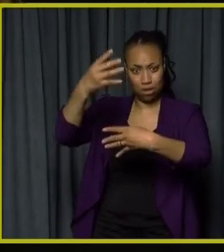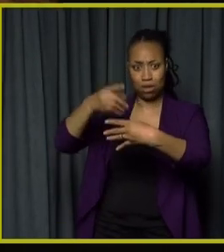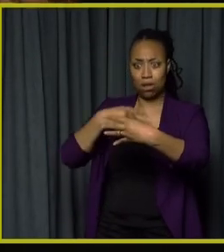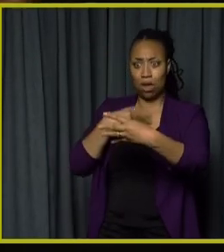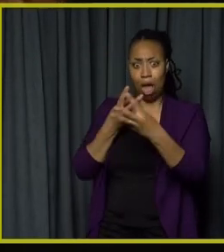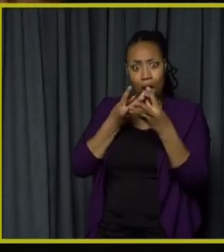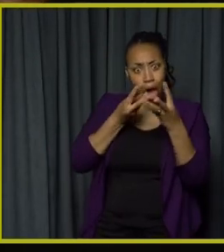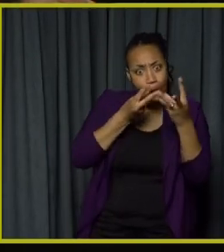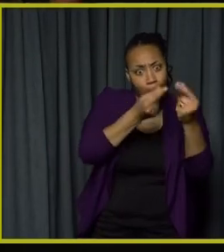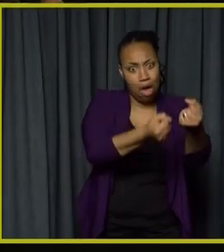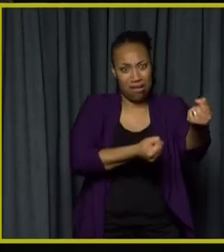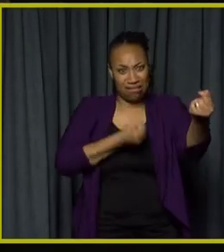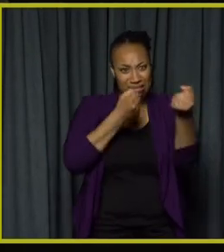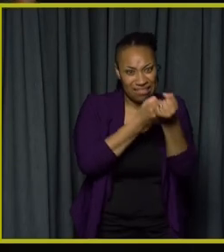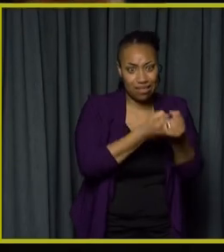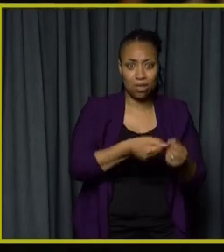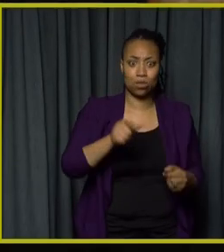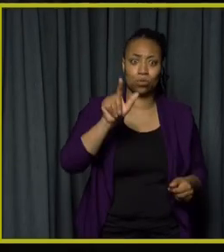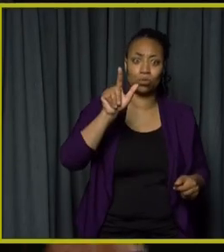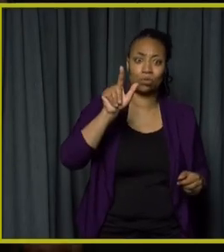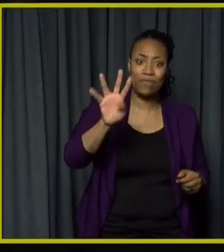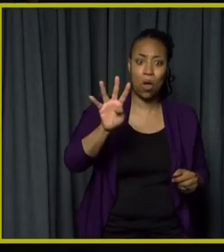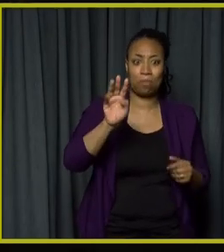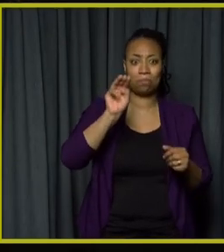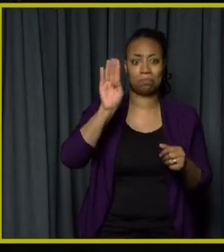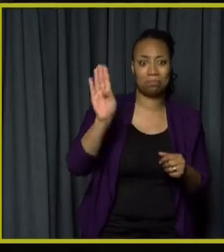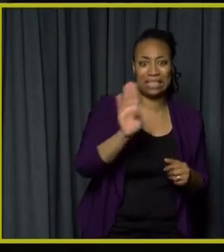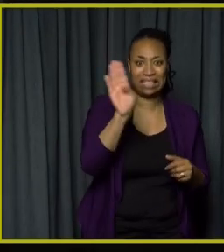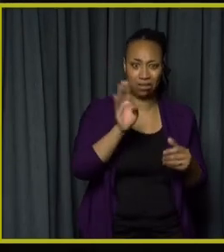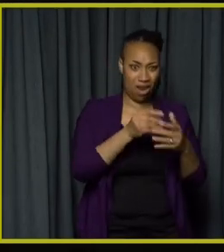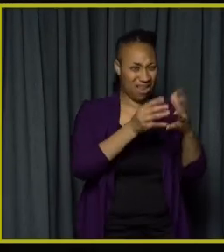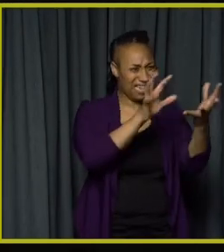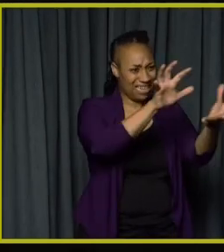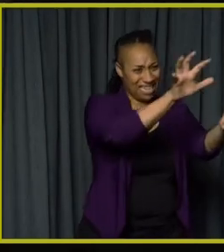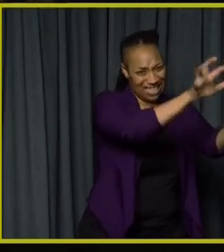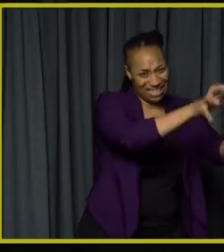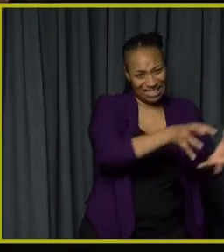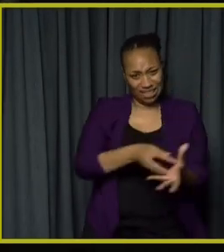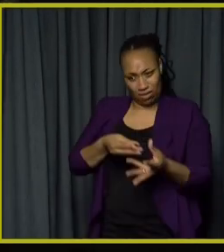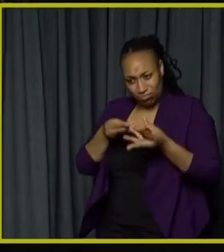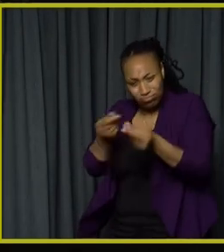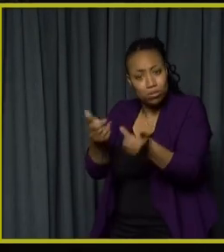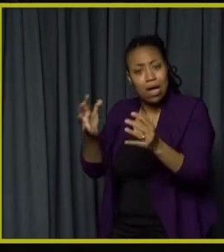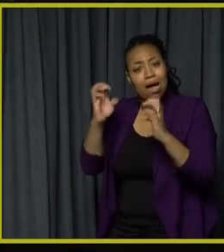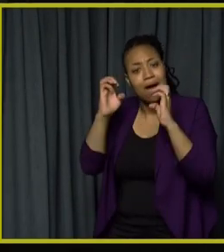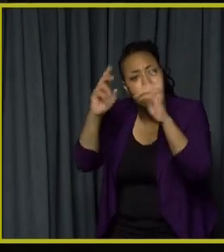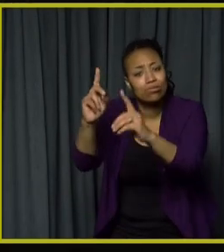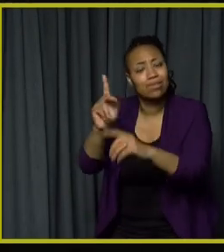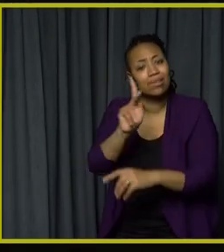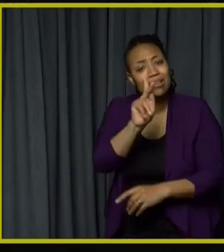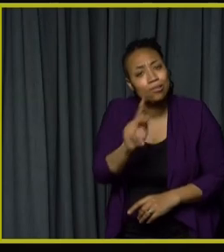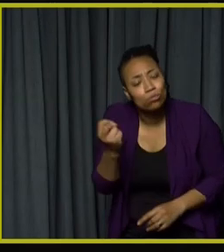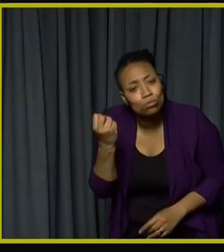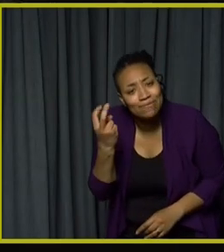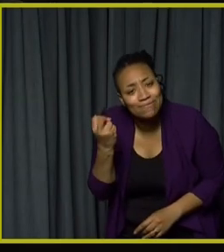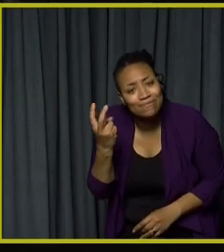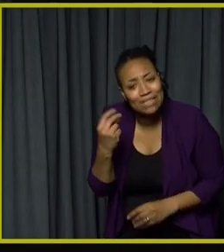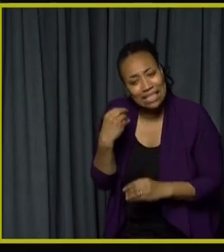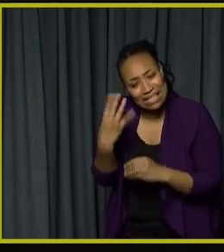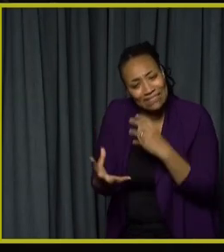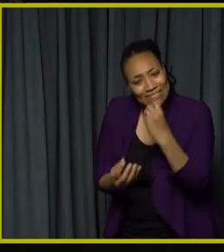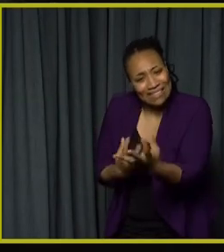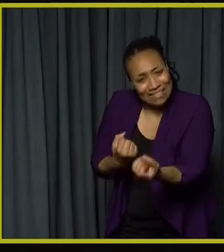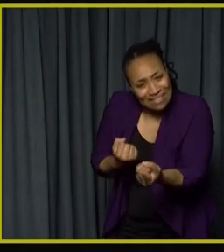children's K-12 education and give life to their dreams. If we canceled one military contract, we would